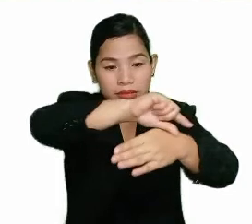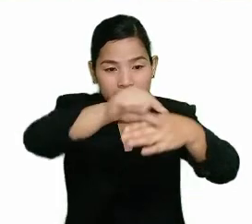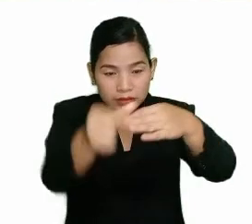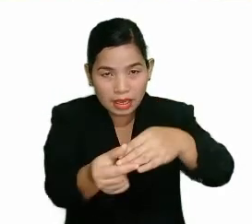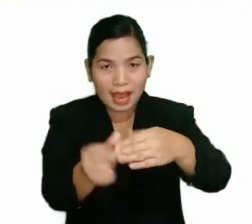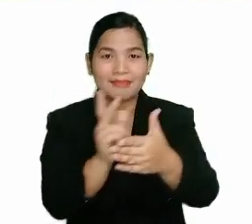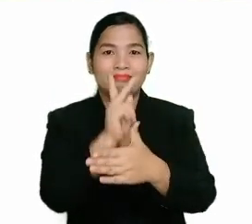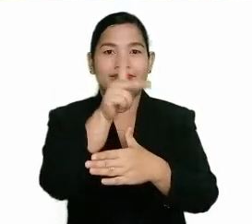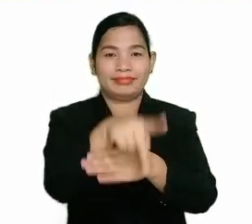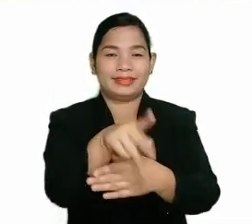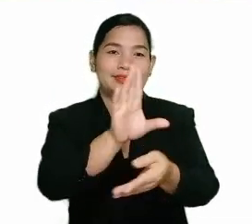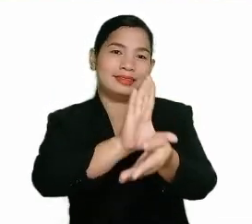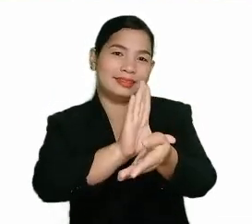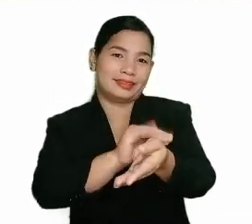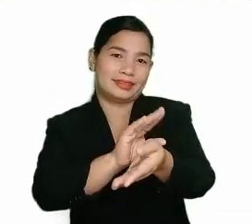plant cell.